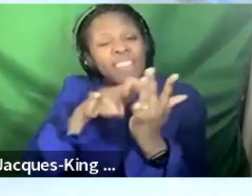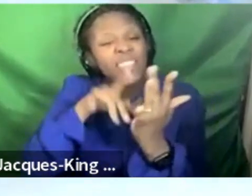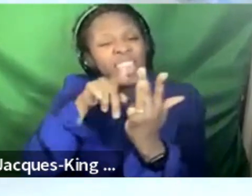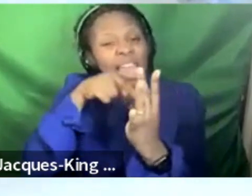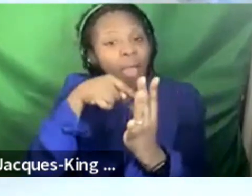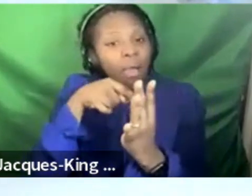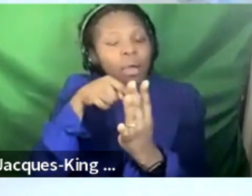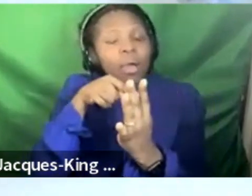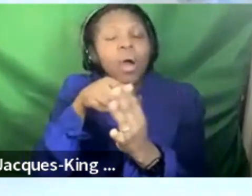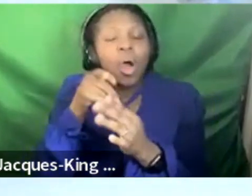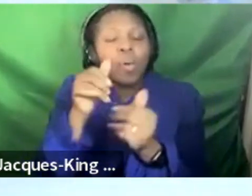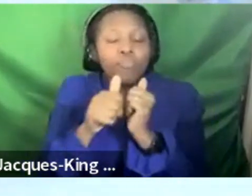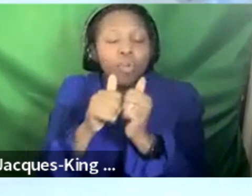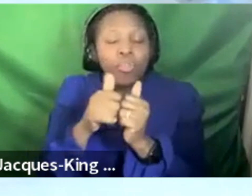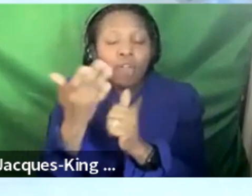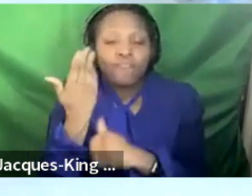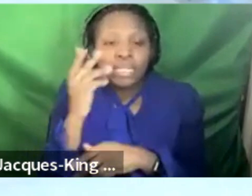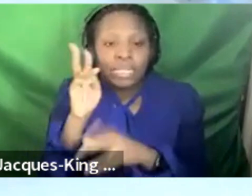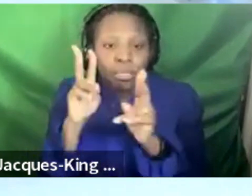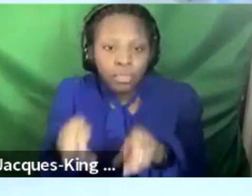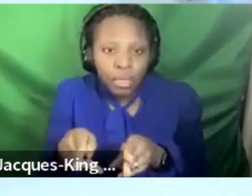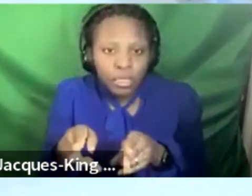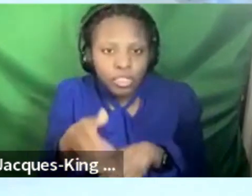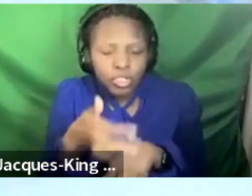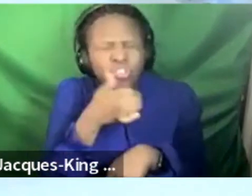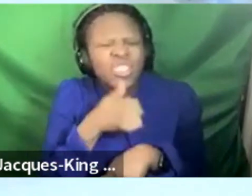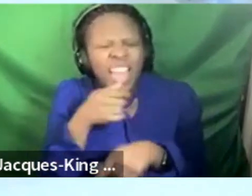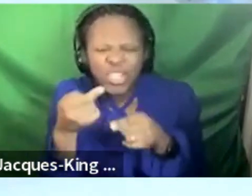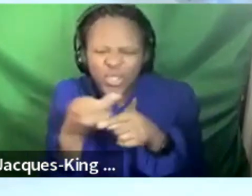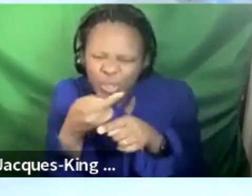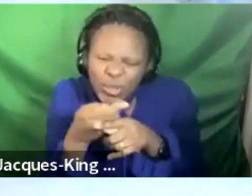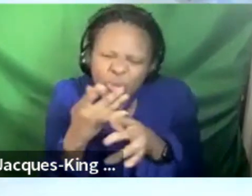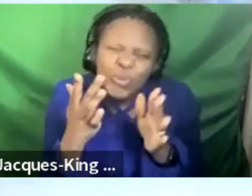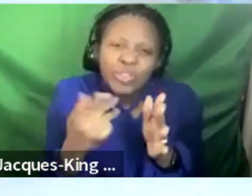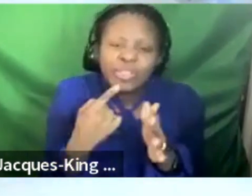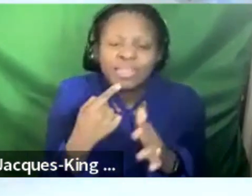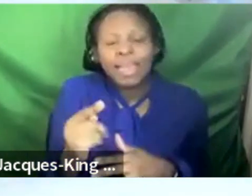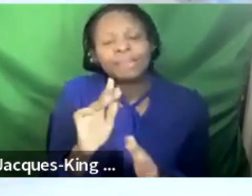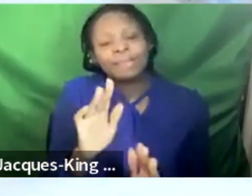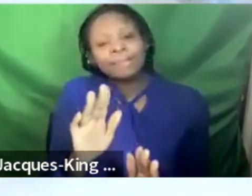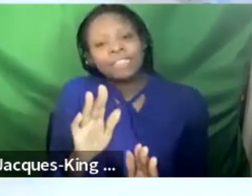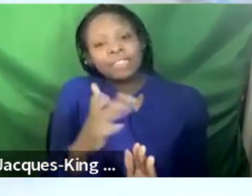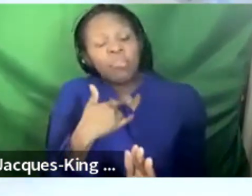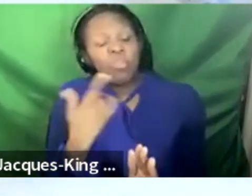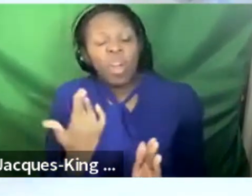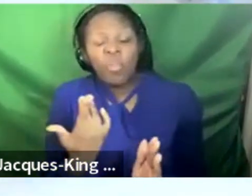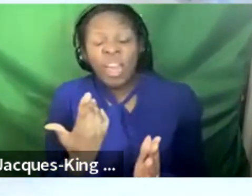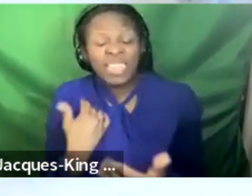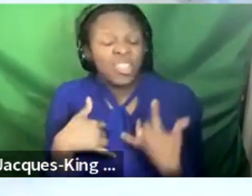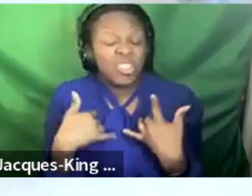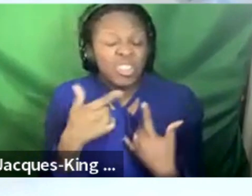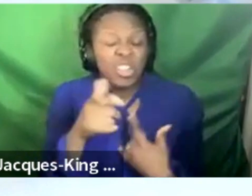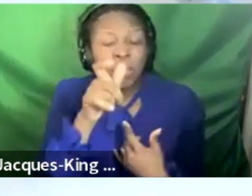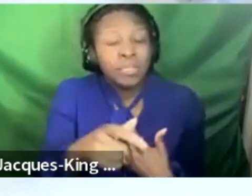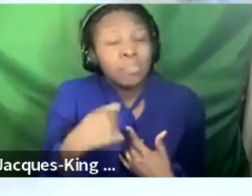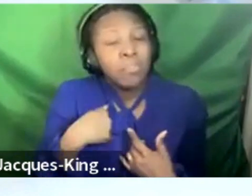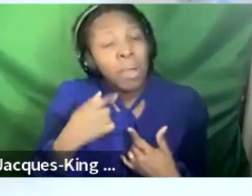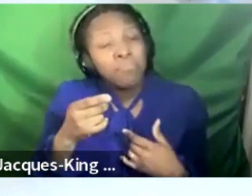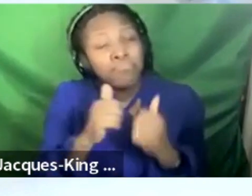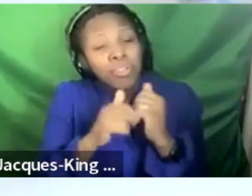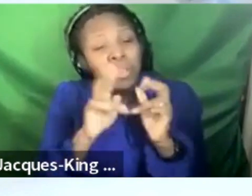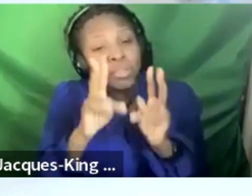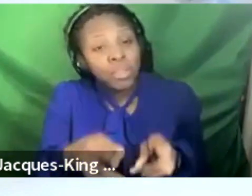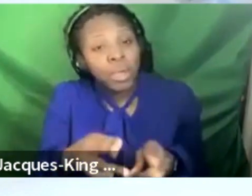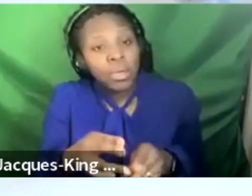love with Olivia, who Olivia's brother has just died, and she is perhaps using that as an excuse to say, listen, I'm